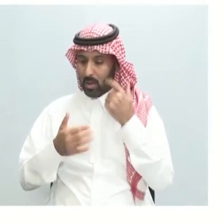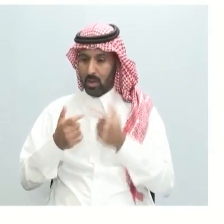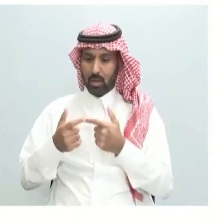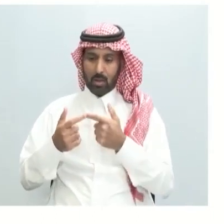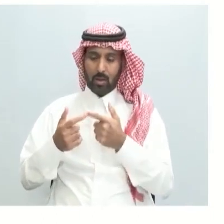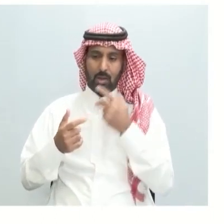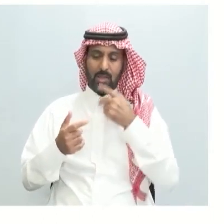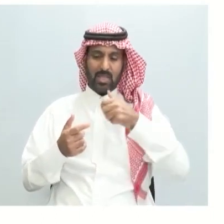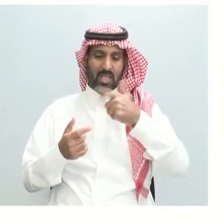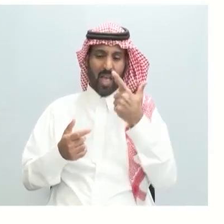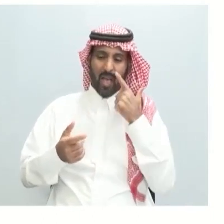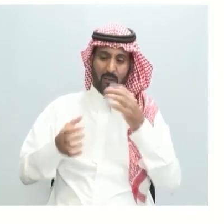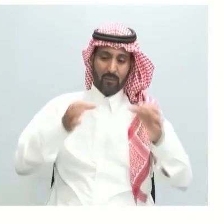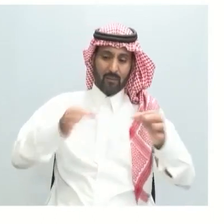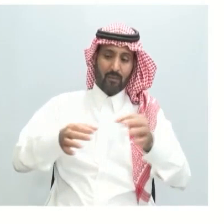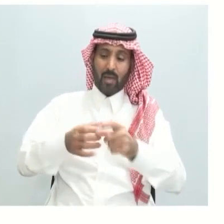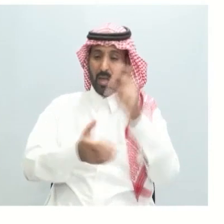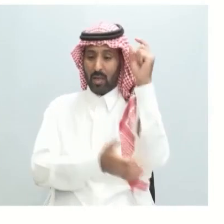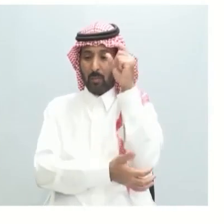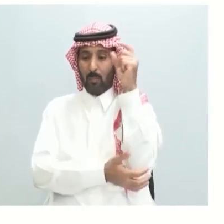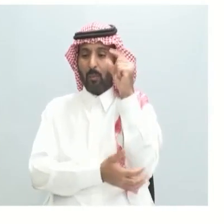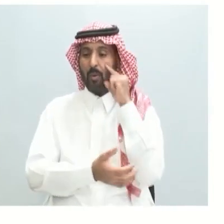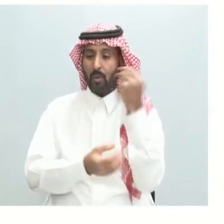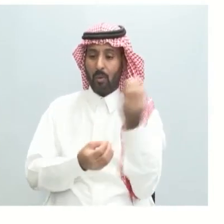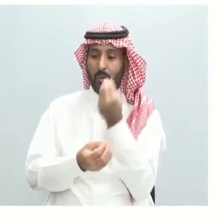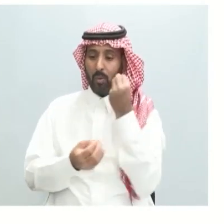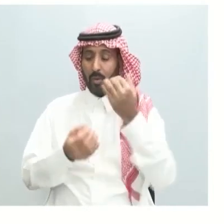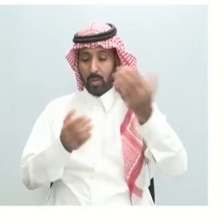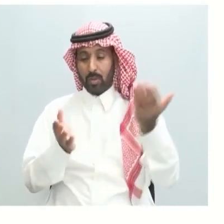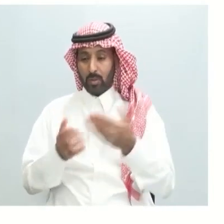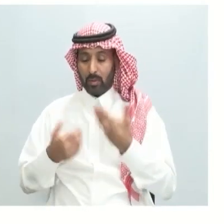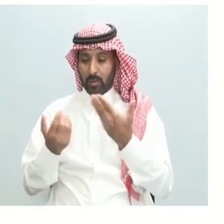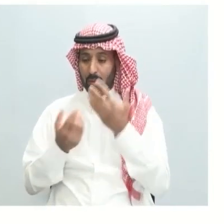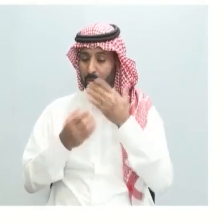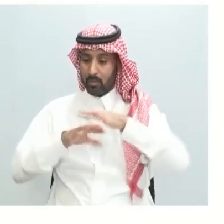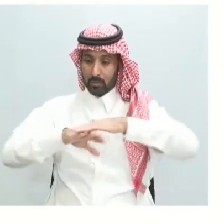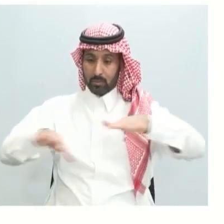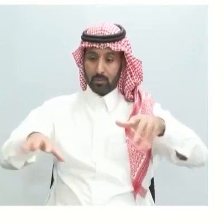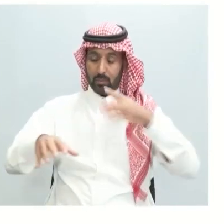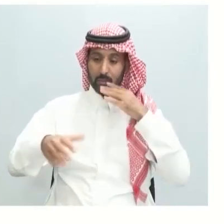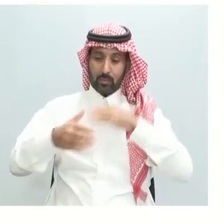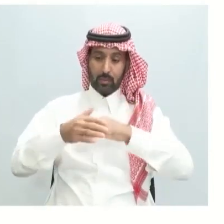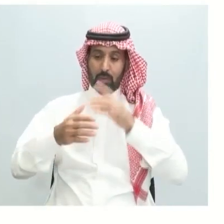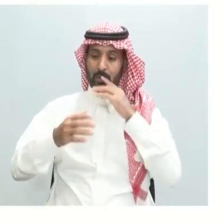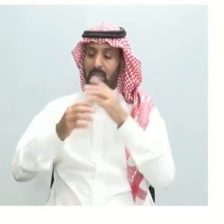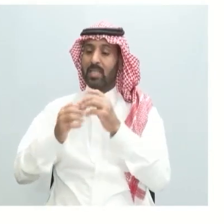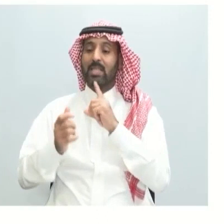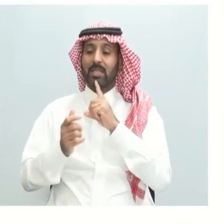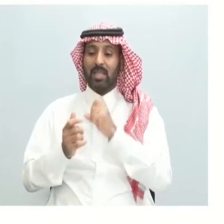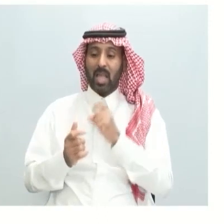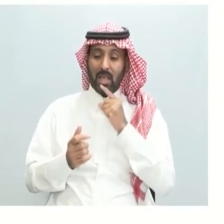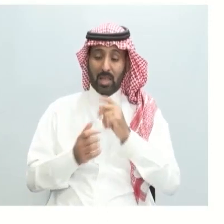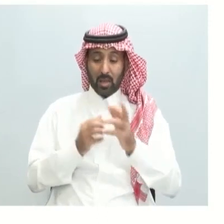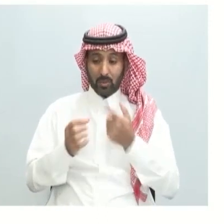includes 7 main units, a mosque, an audience hall, a treasury, and a well, which cover some 10,000 square